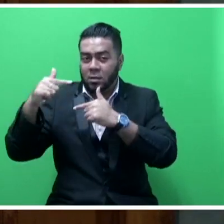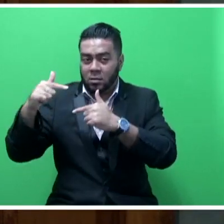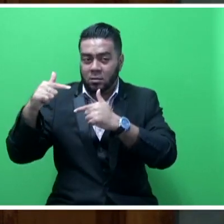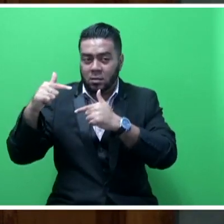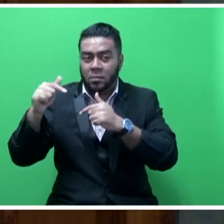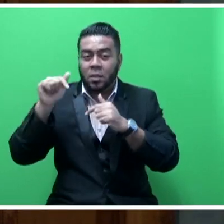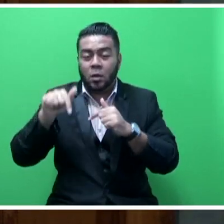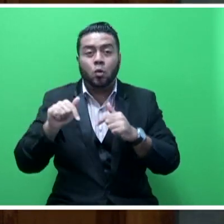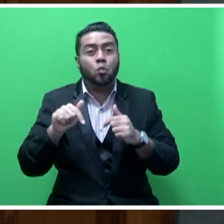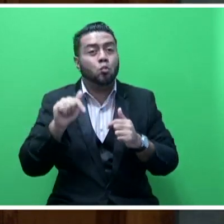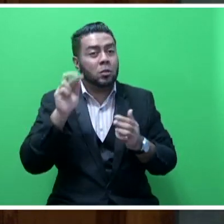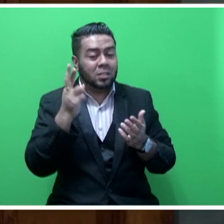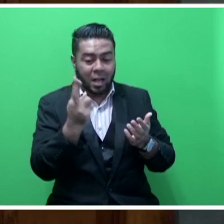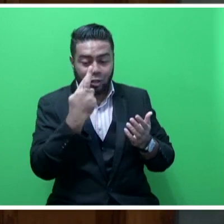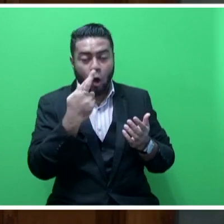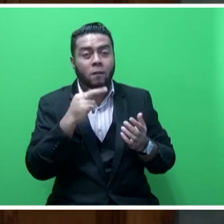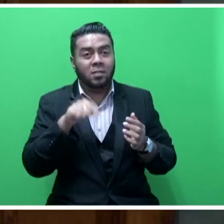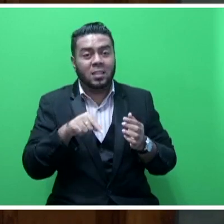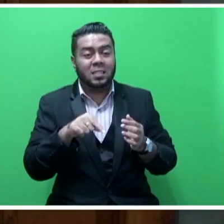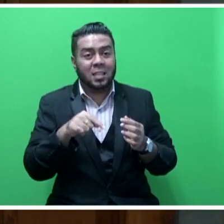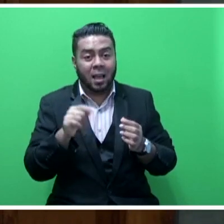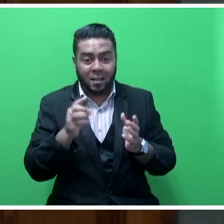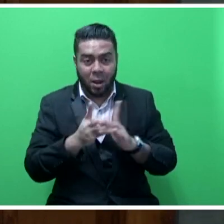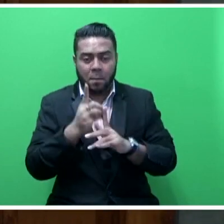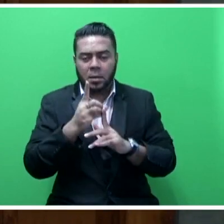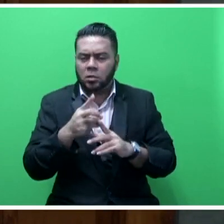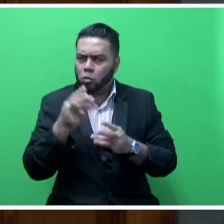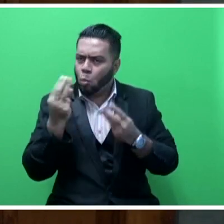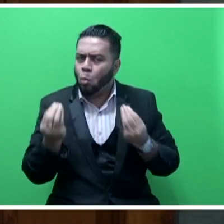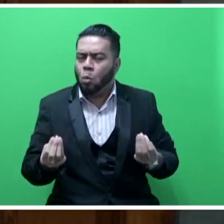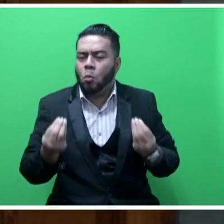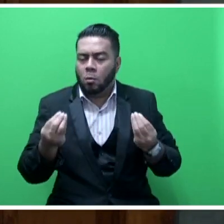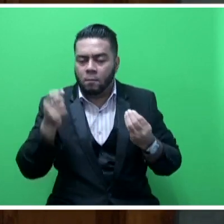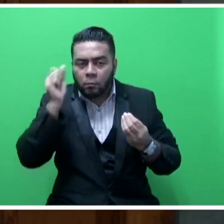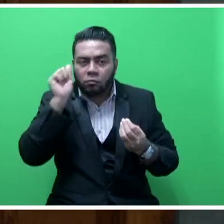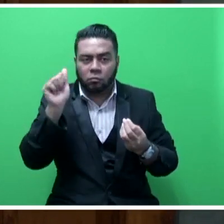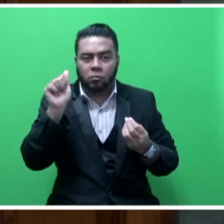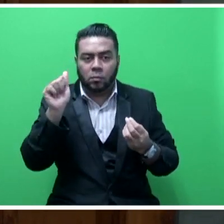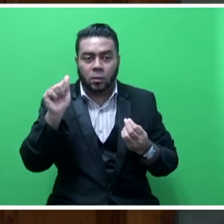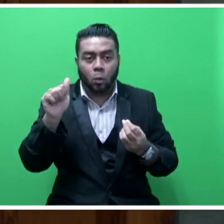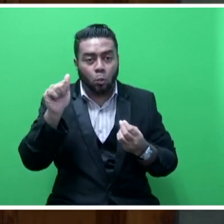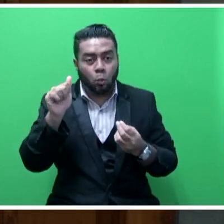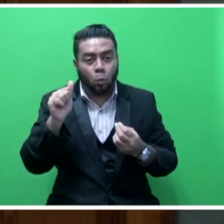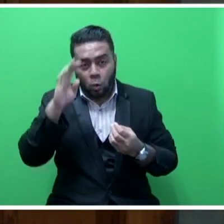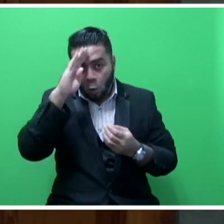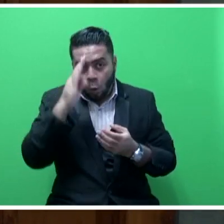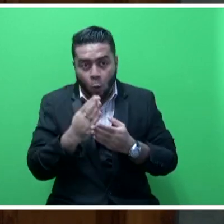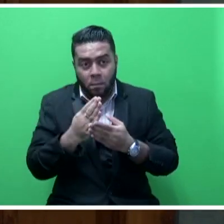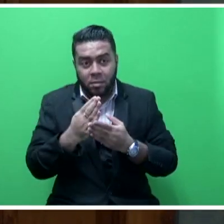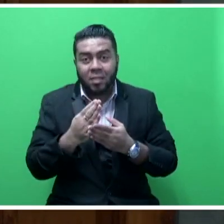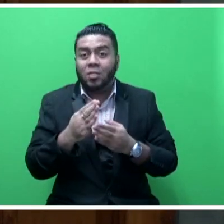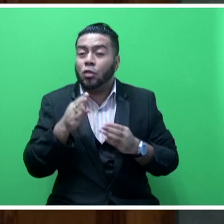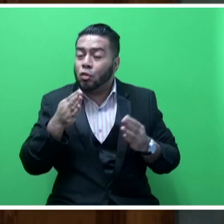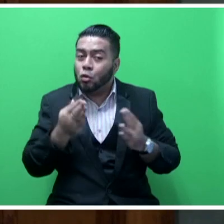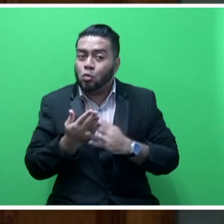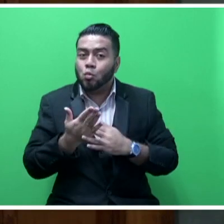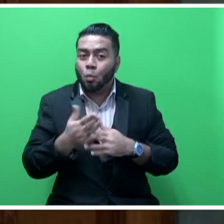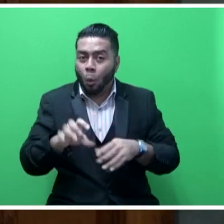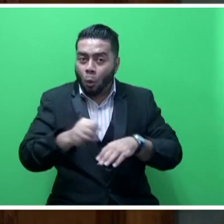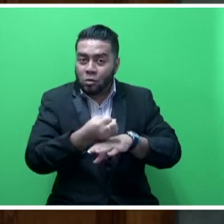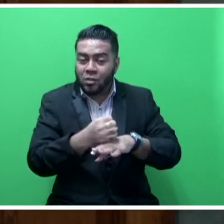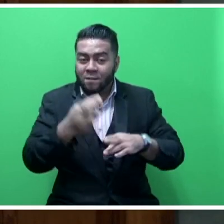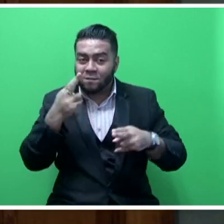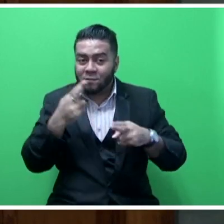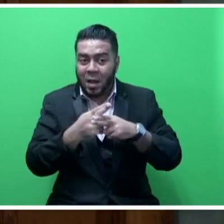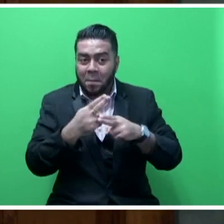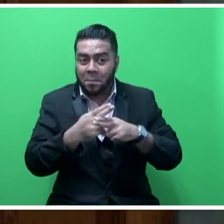this development is worth recognizing. The Ministry hopes that through ocean farming, communities